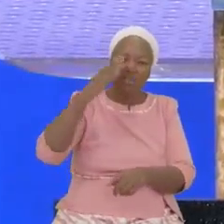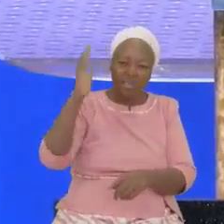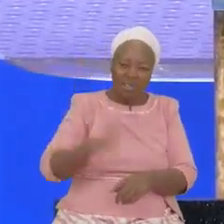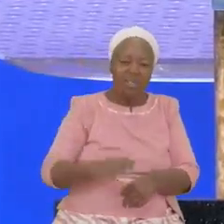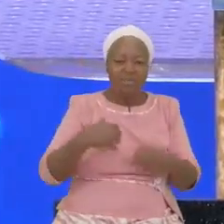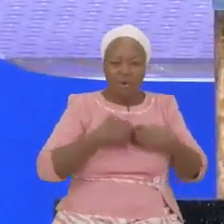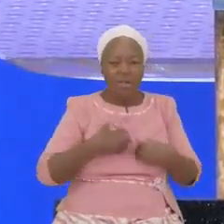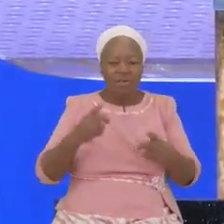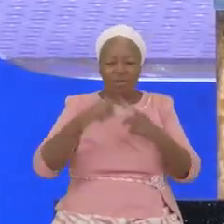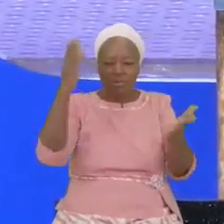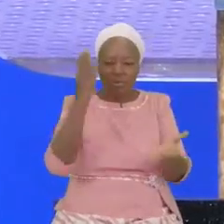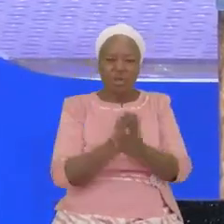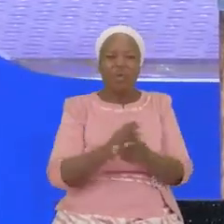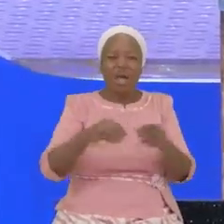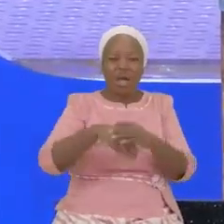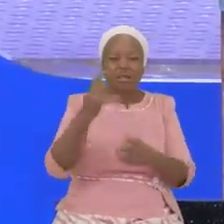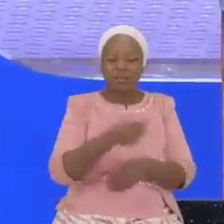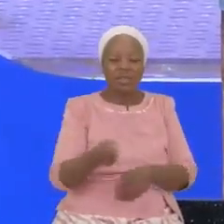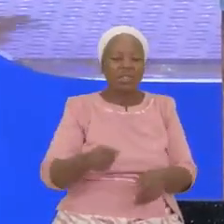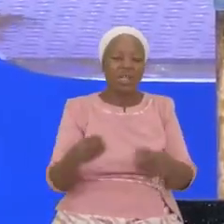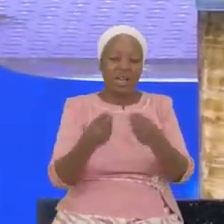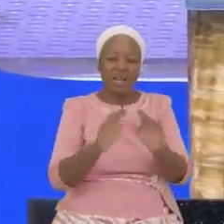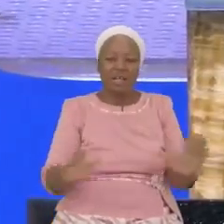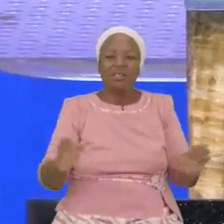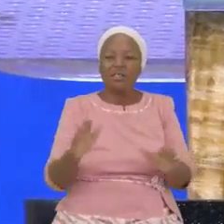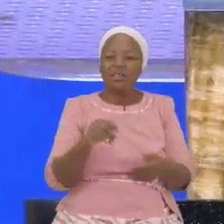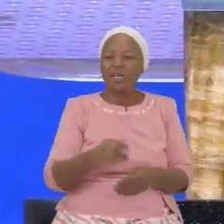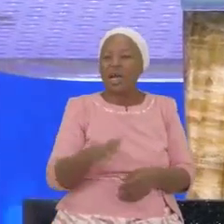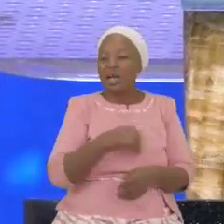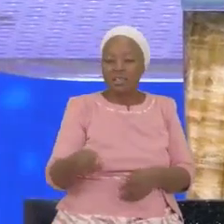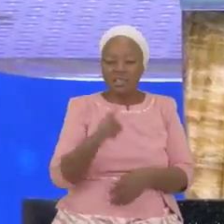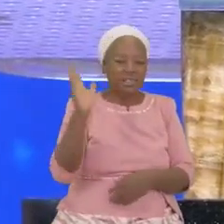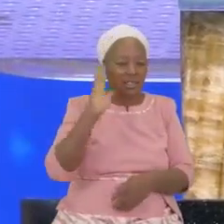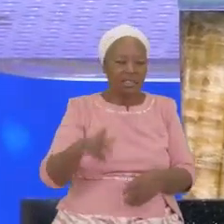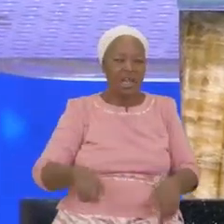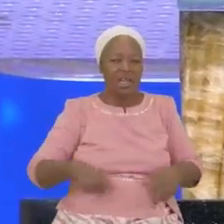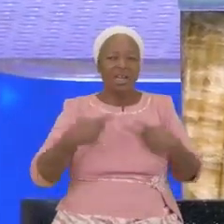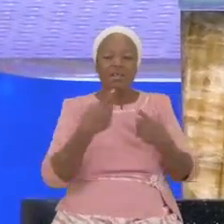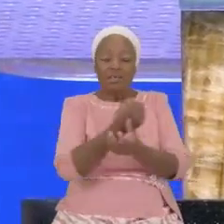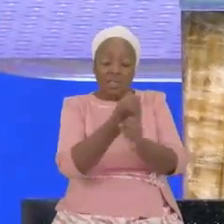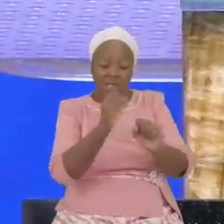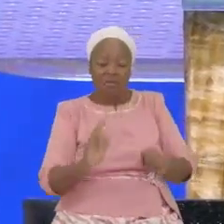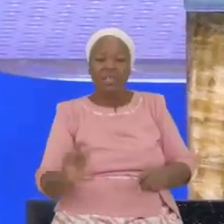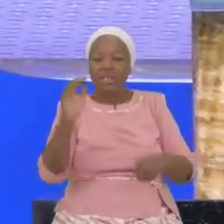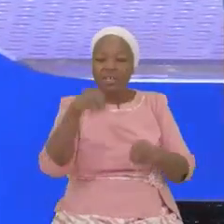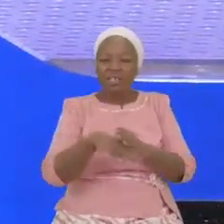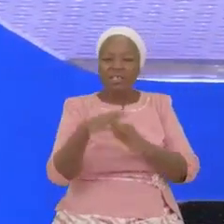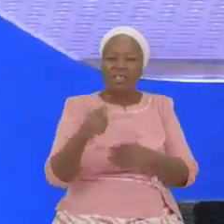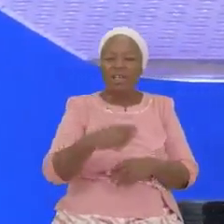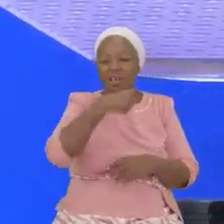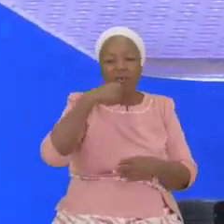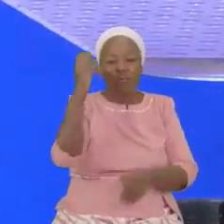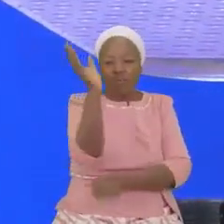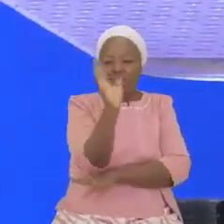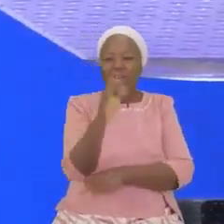to cease out of their land, and they shall dwell safely in the